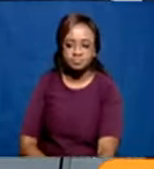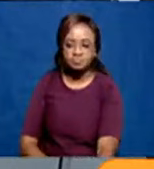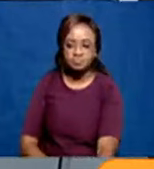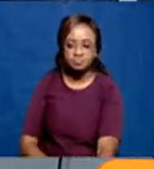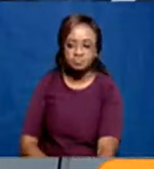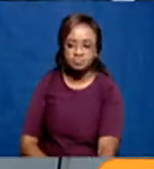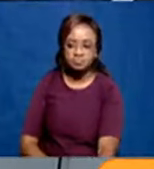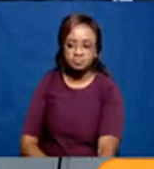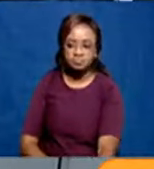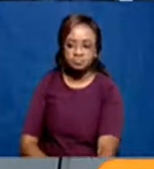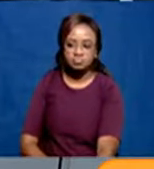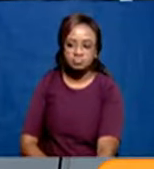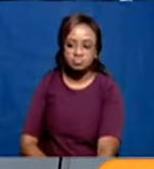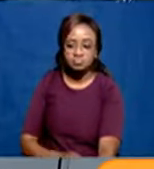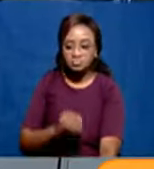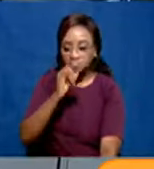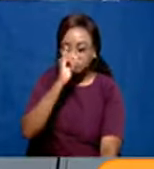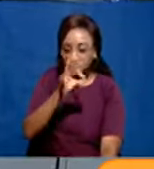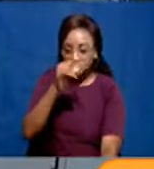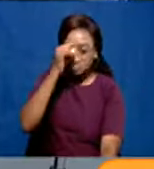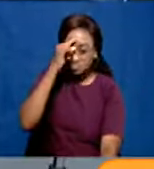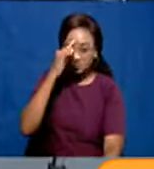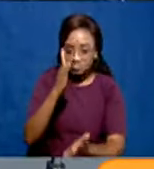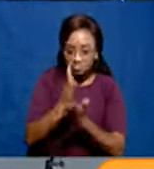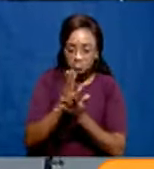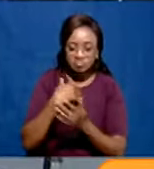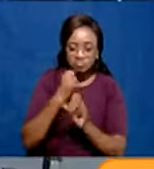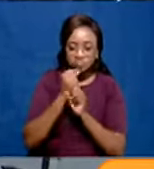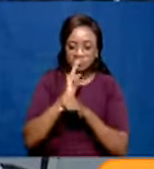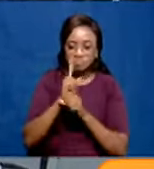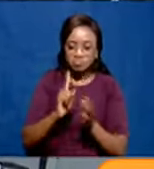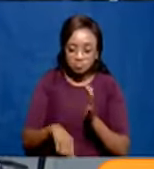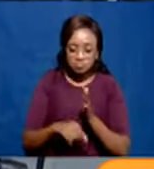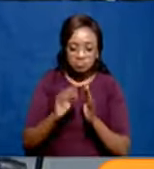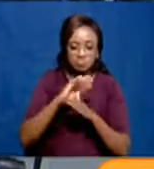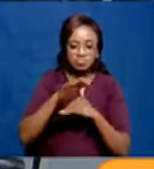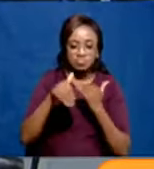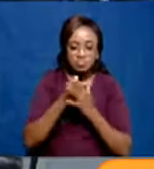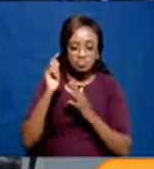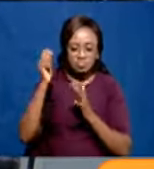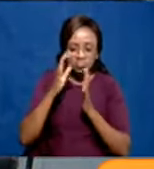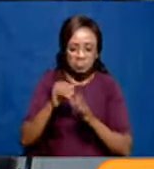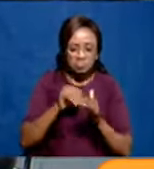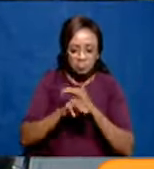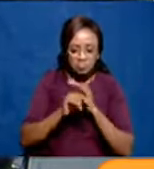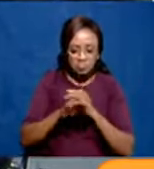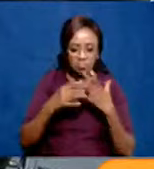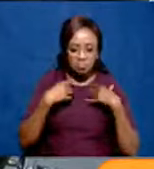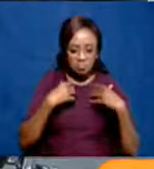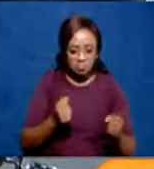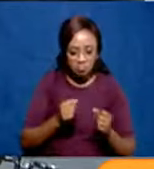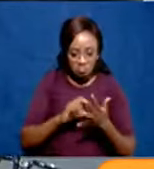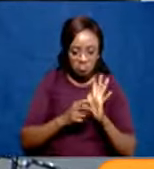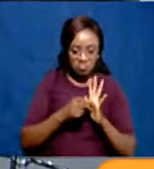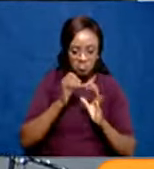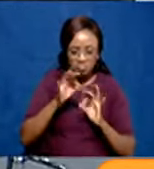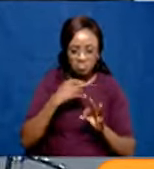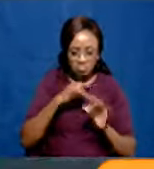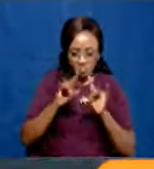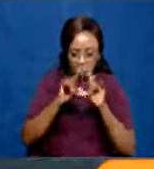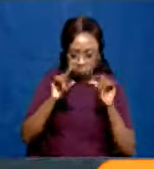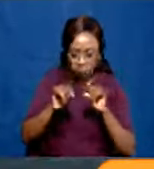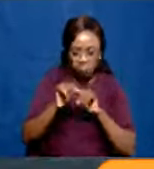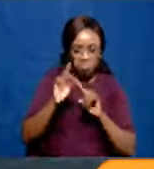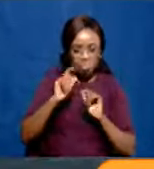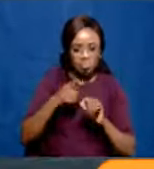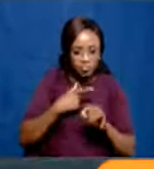government's intention is to bring universal healthcare access to the Kenyans, then it should be such that when you have that card, you go to any hospital that